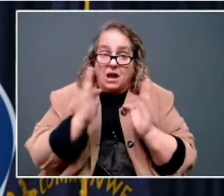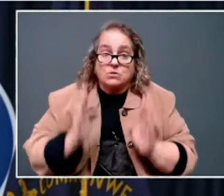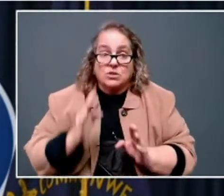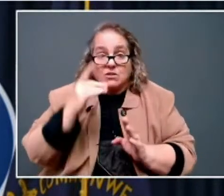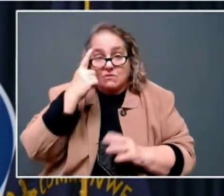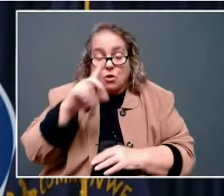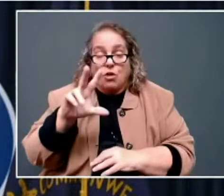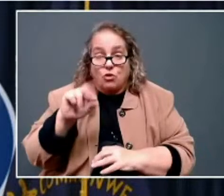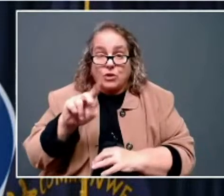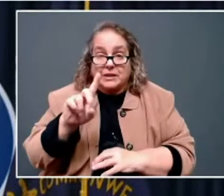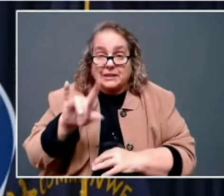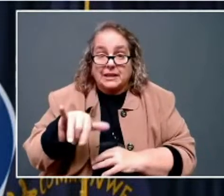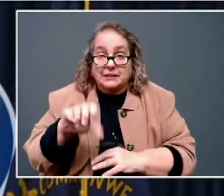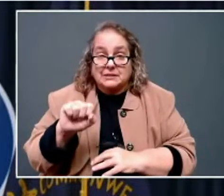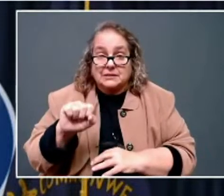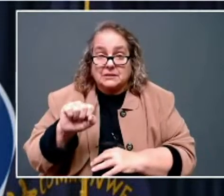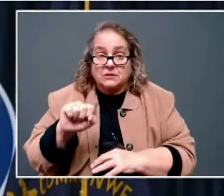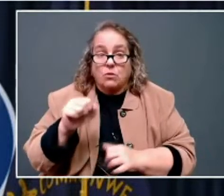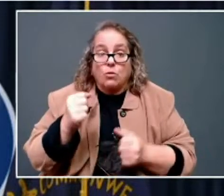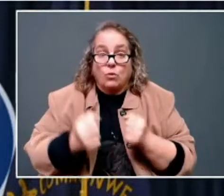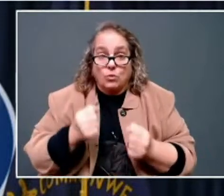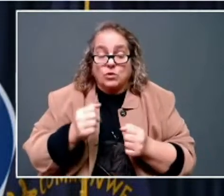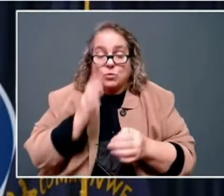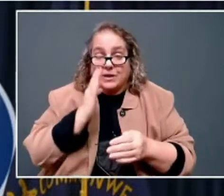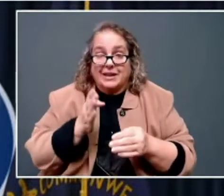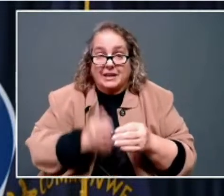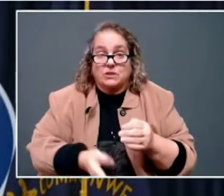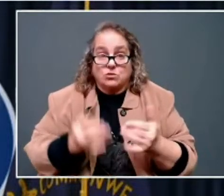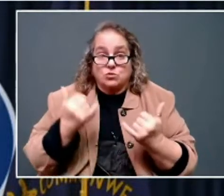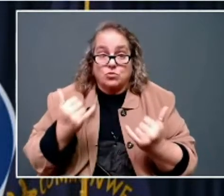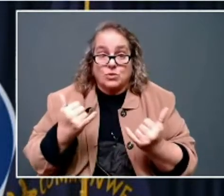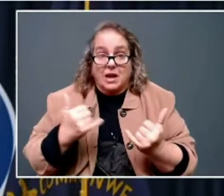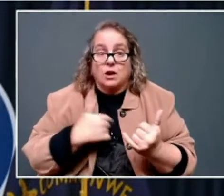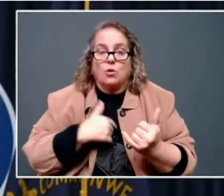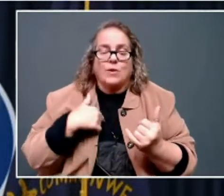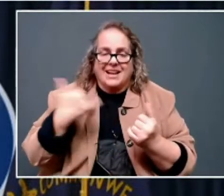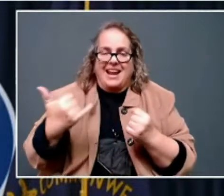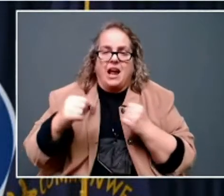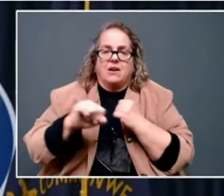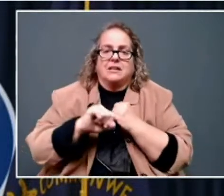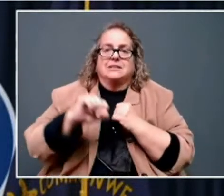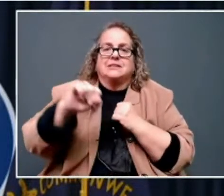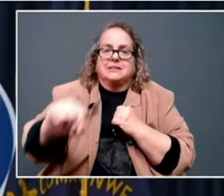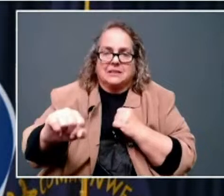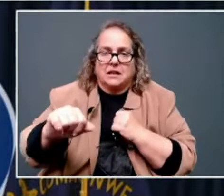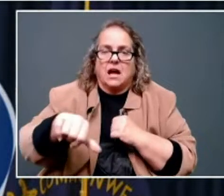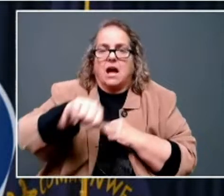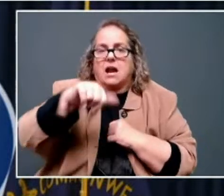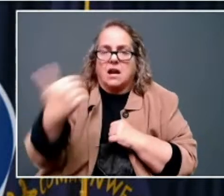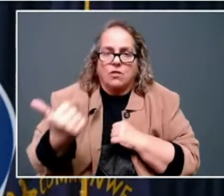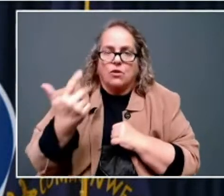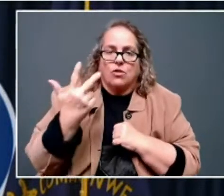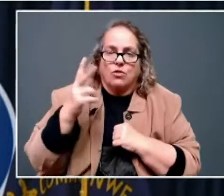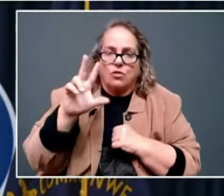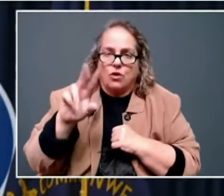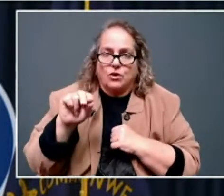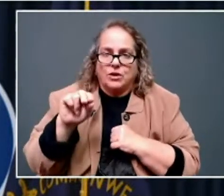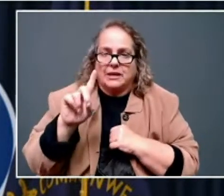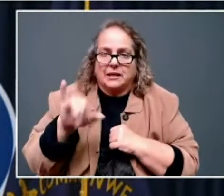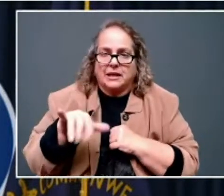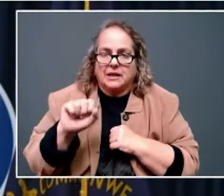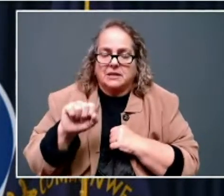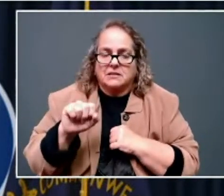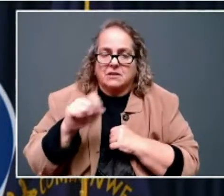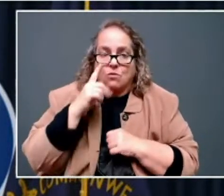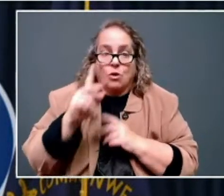days, which would end today. We are extending it another 30 days. So to those that are